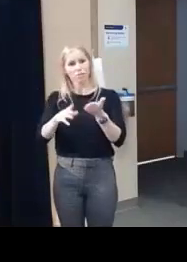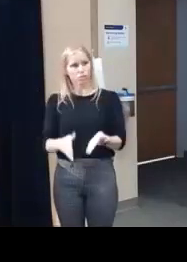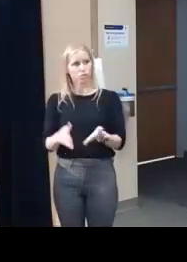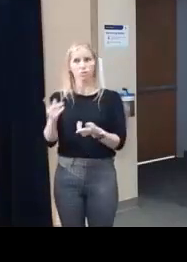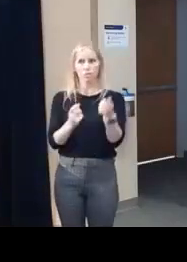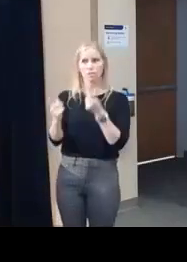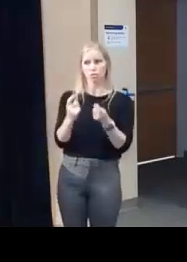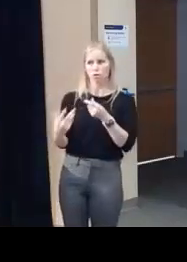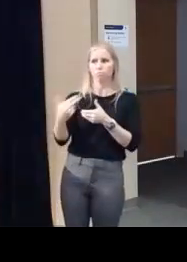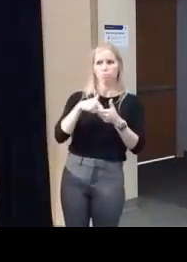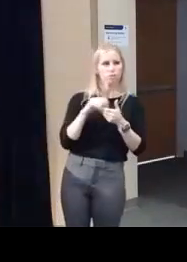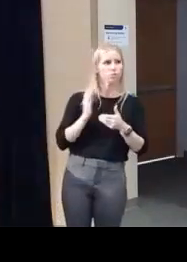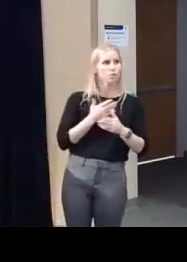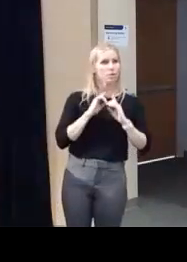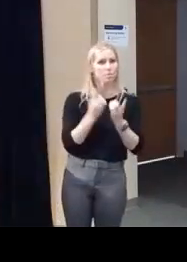our department.